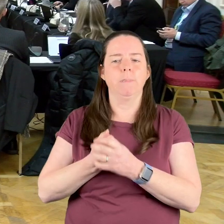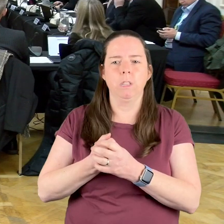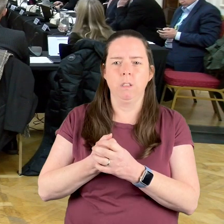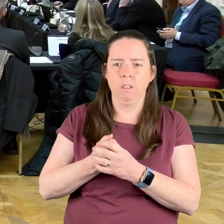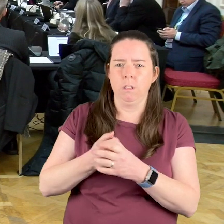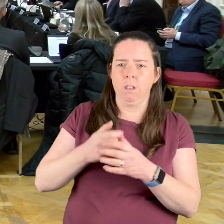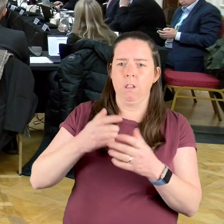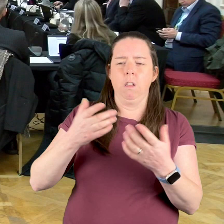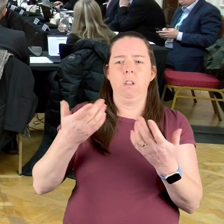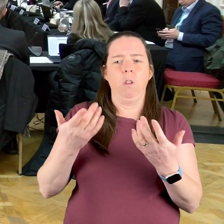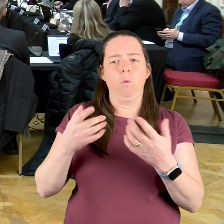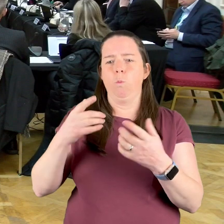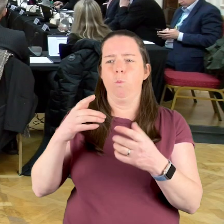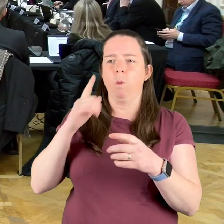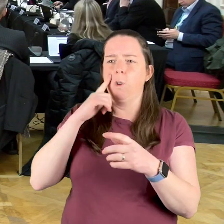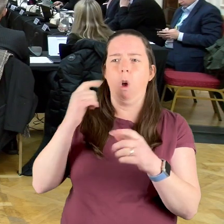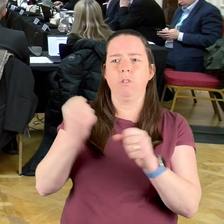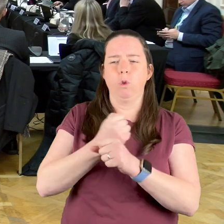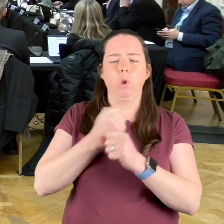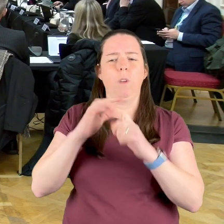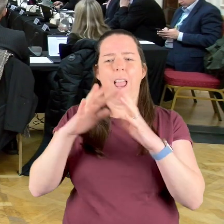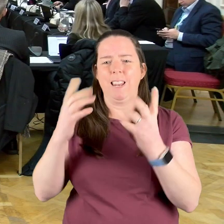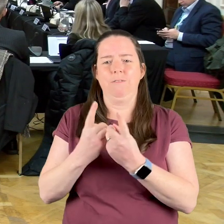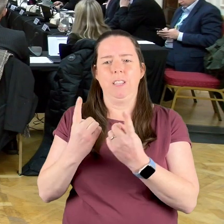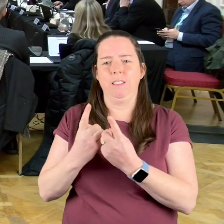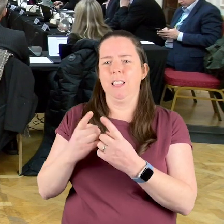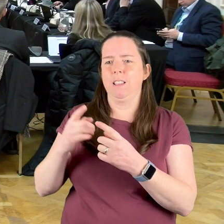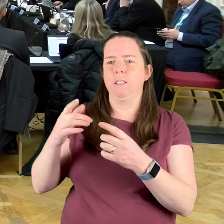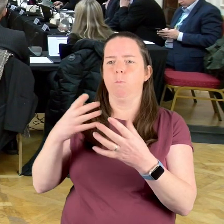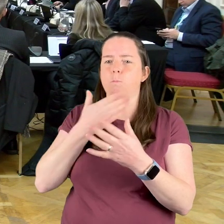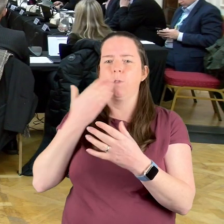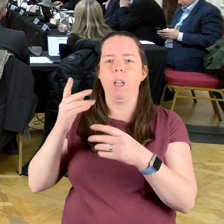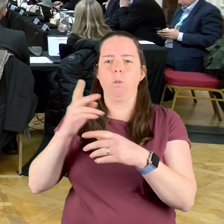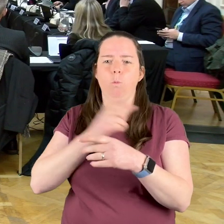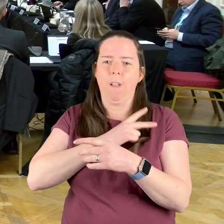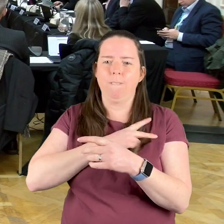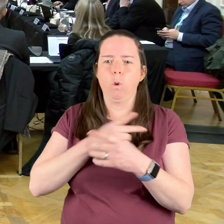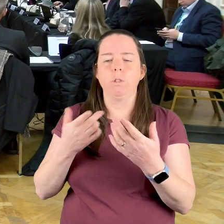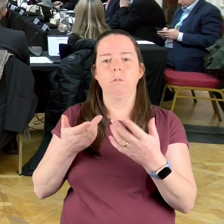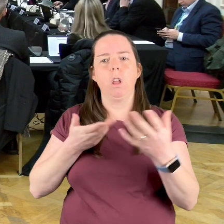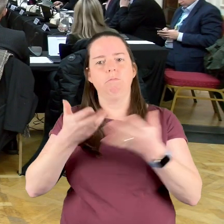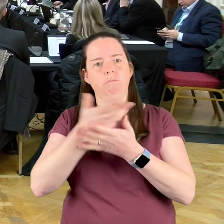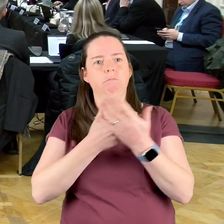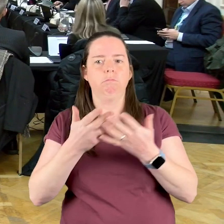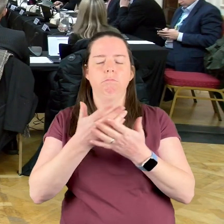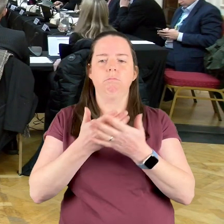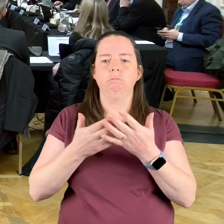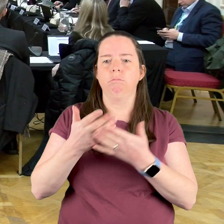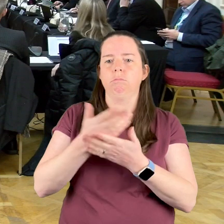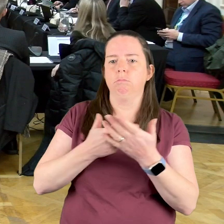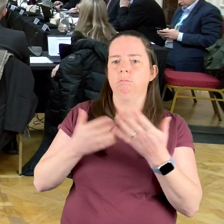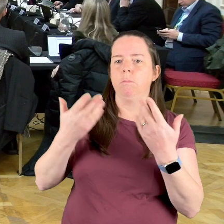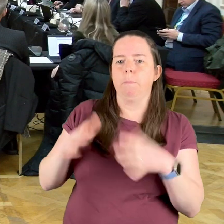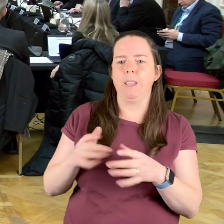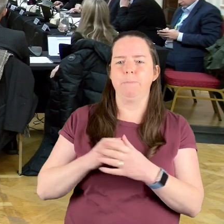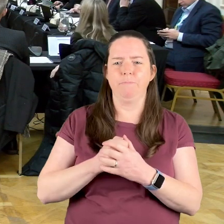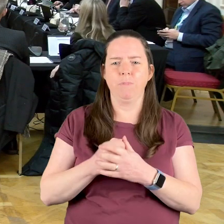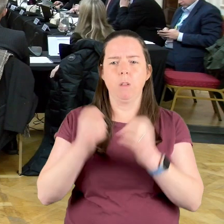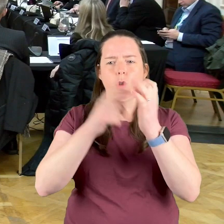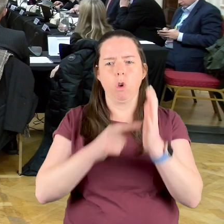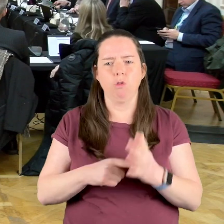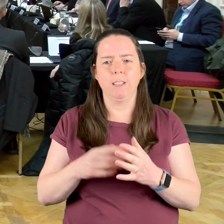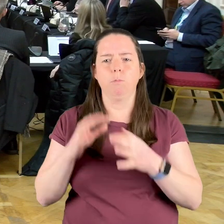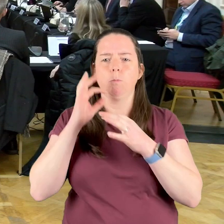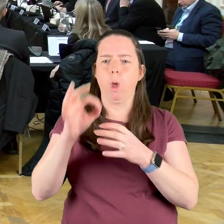workforce in a number of the conversations we've already had today. The priority that is being proposed to work on together is workforce,